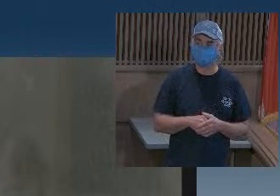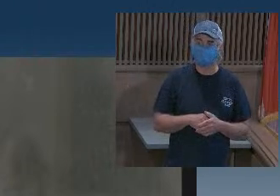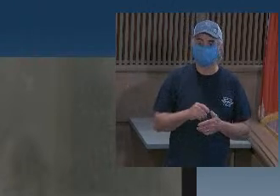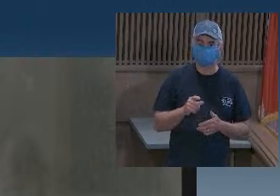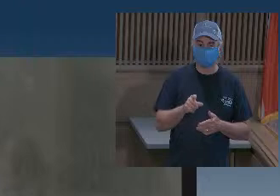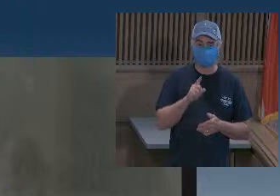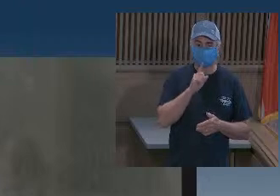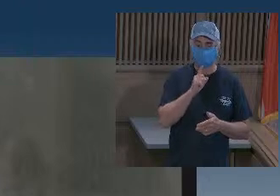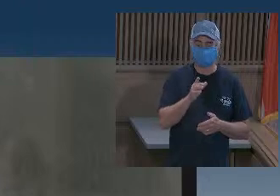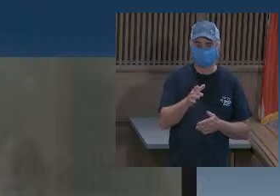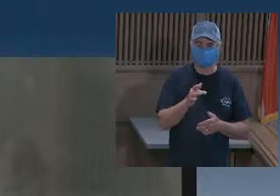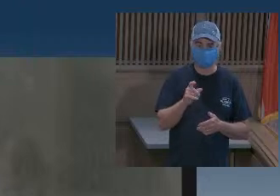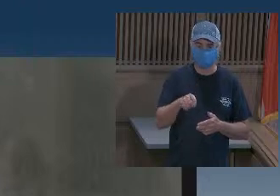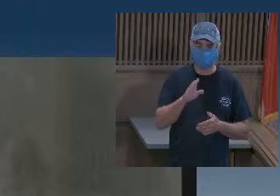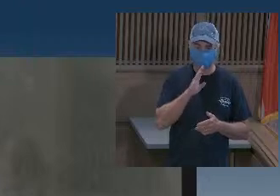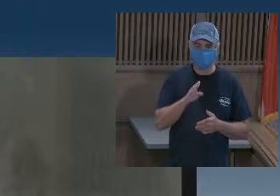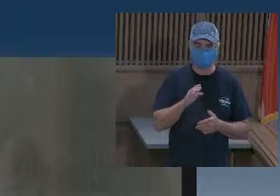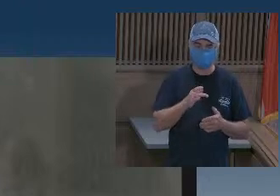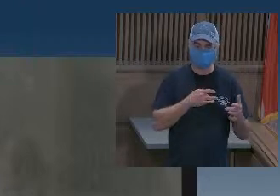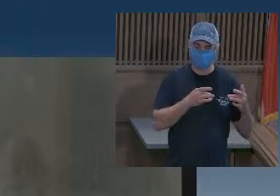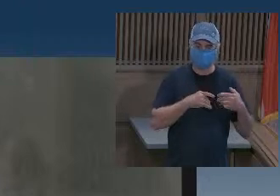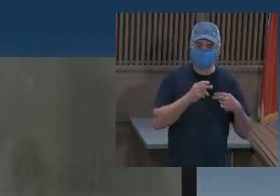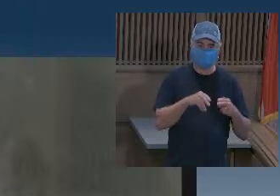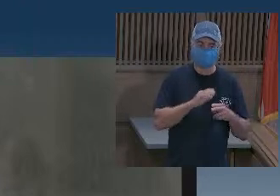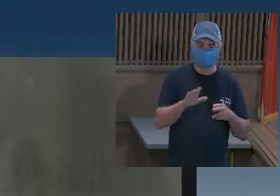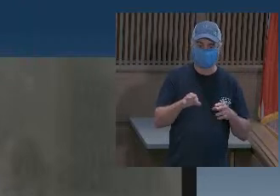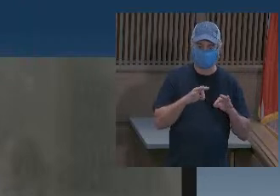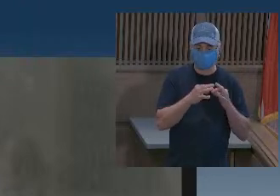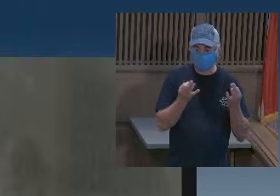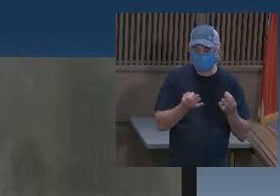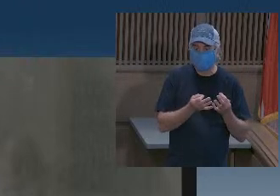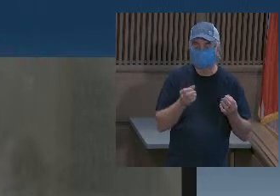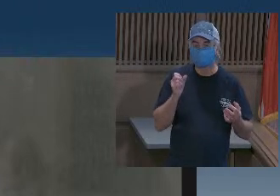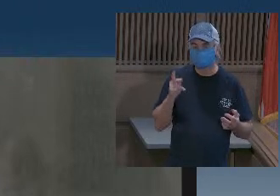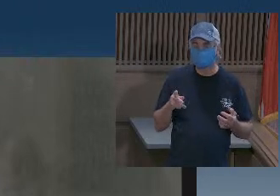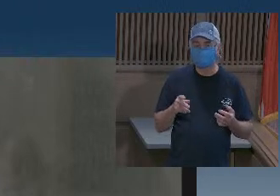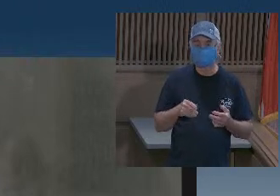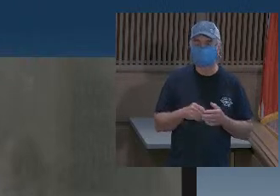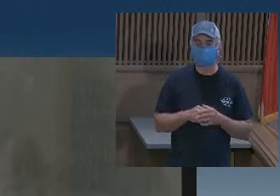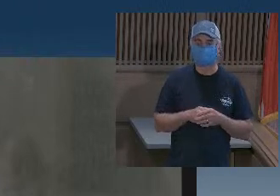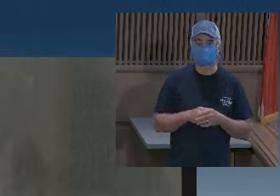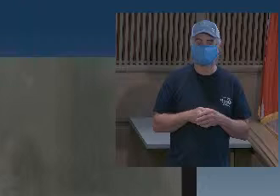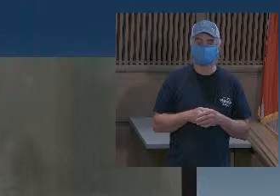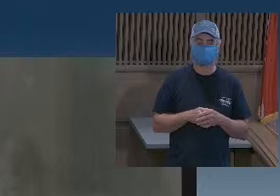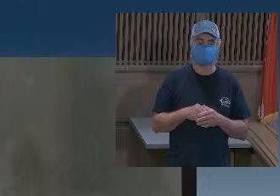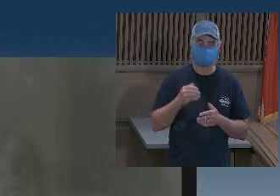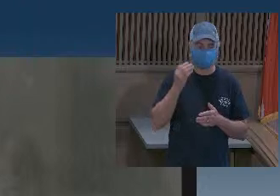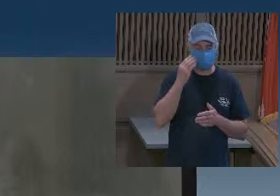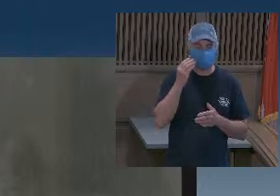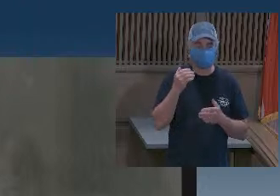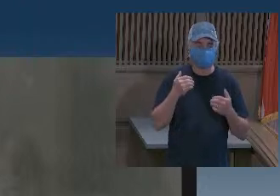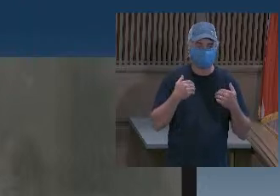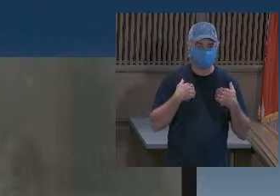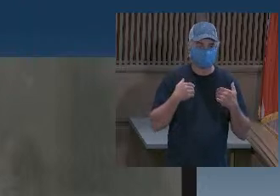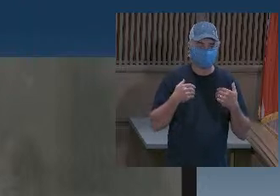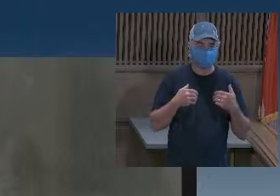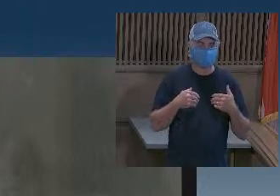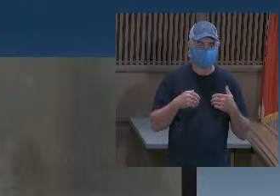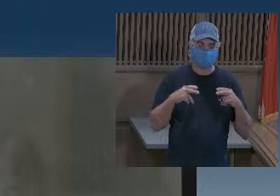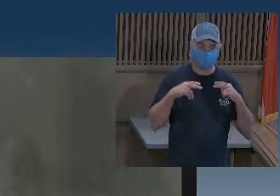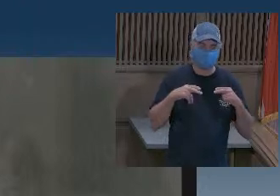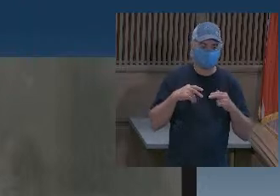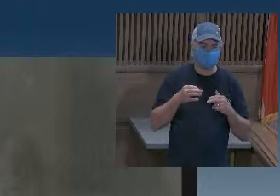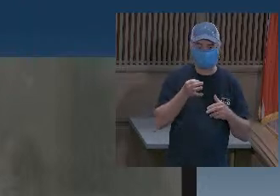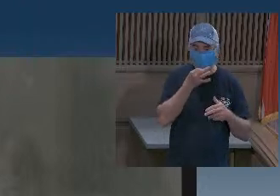about your loved one. This is a holiday coming up. I know we're going to have a good time. We're going to be eating, cooking out, family going